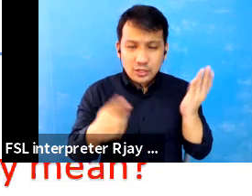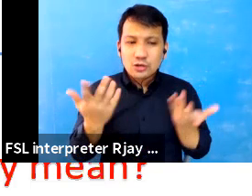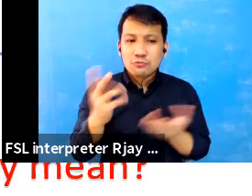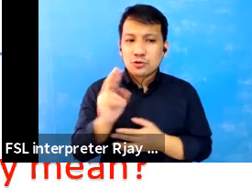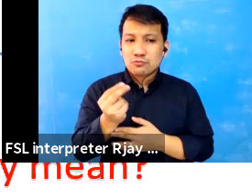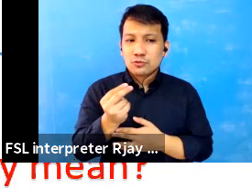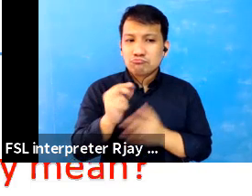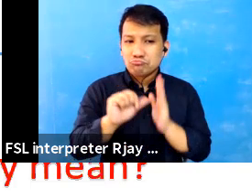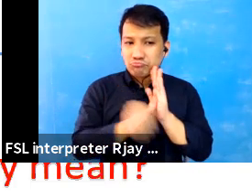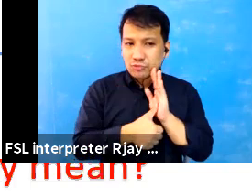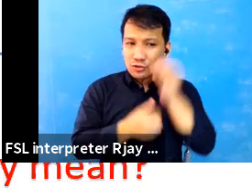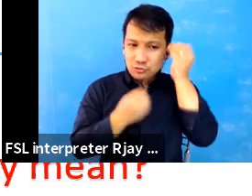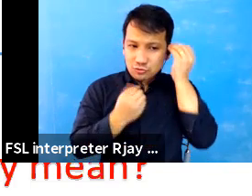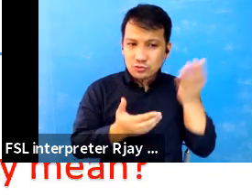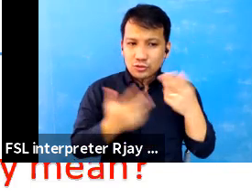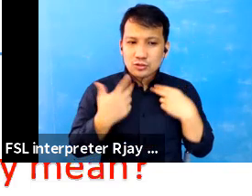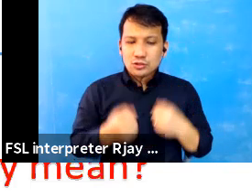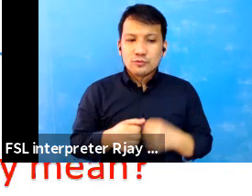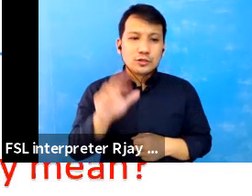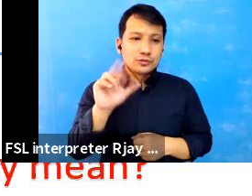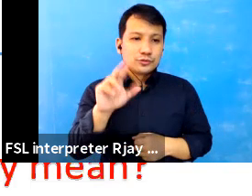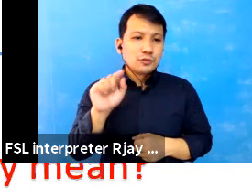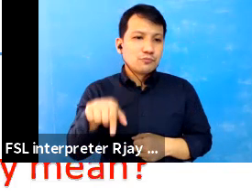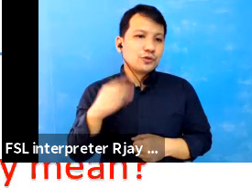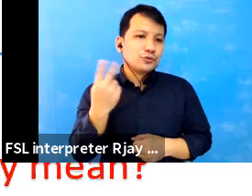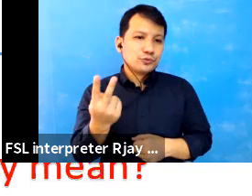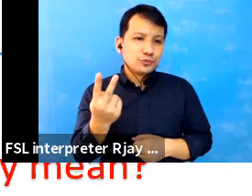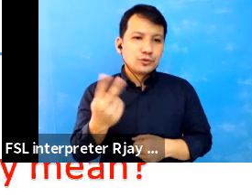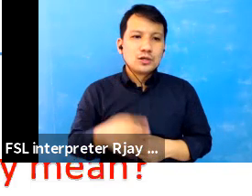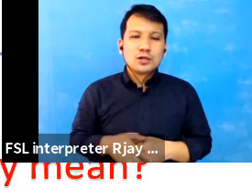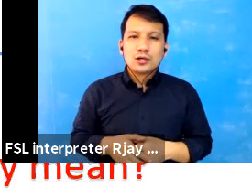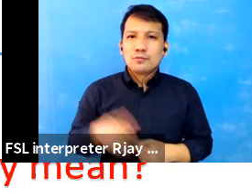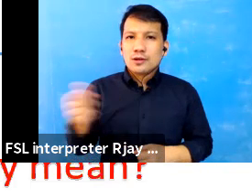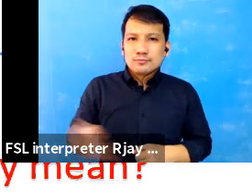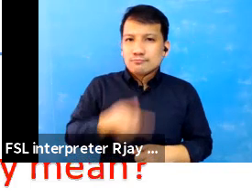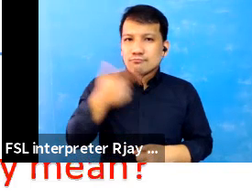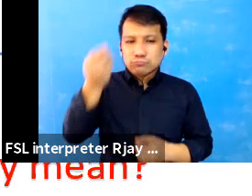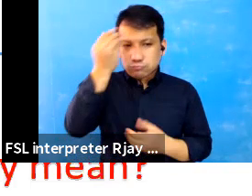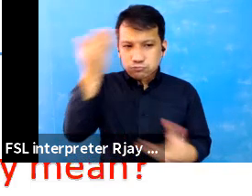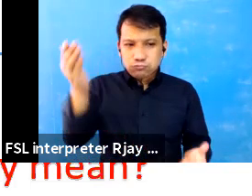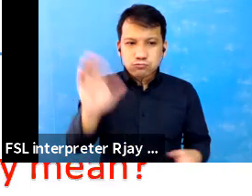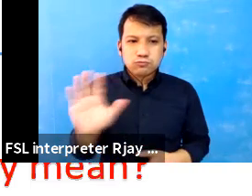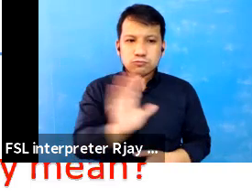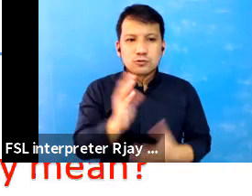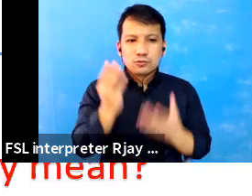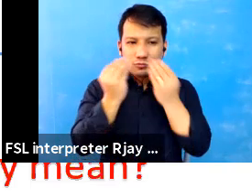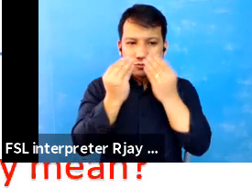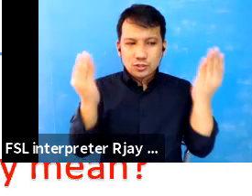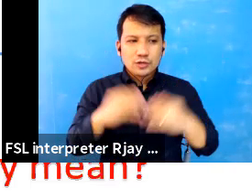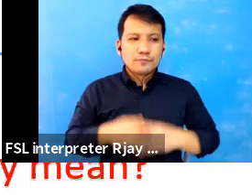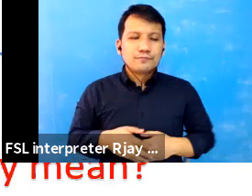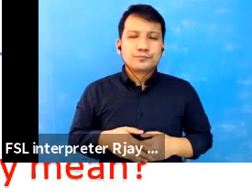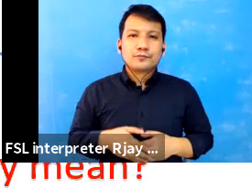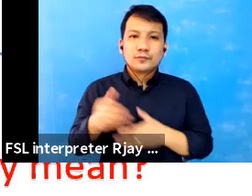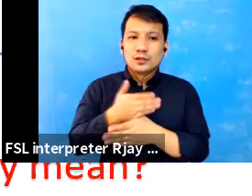survey indicated that they have 13.2. And there is a long list that we have taken. Obviously, during